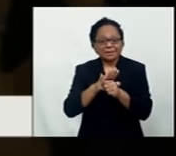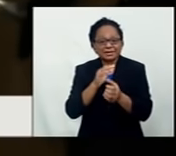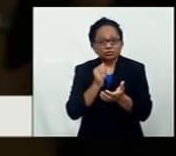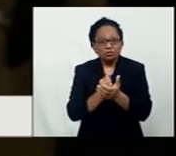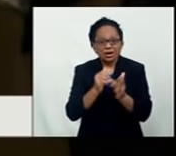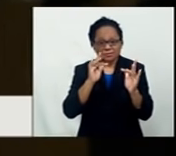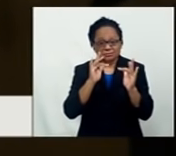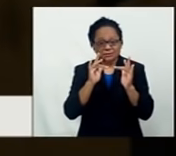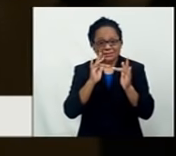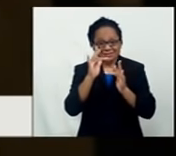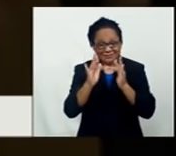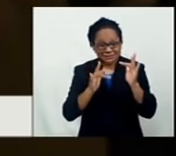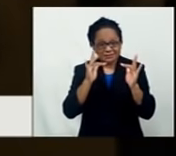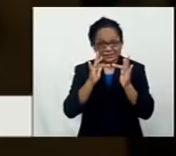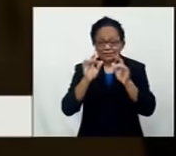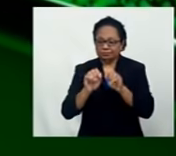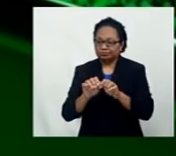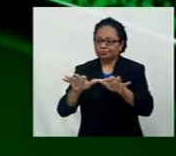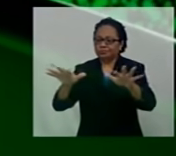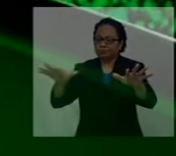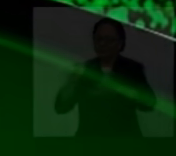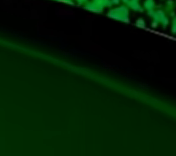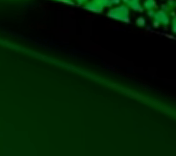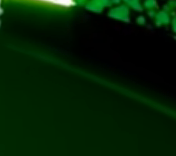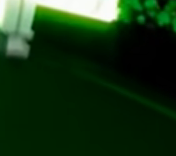coverage expand in new areas.